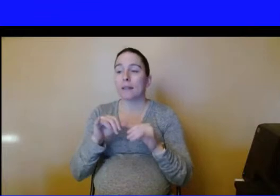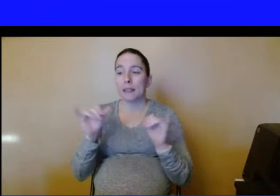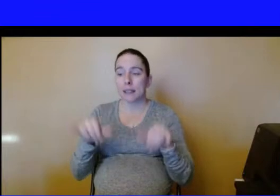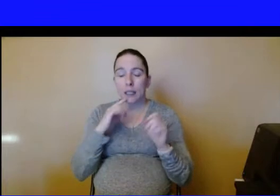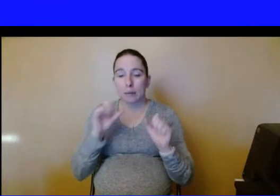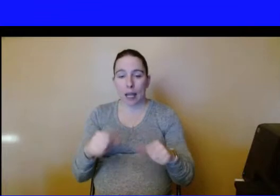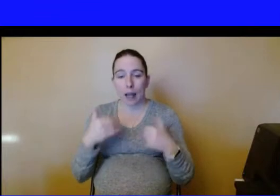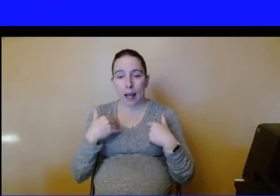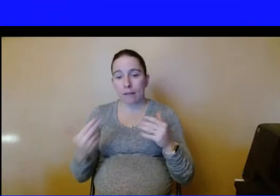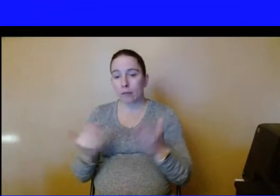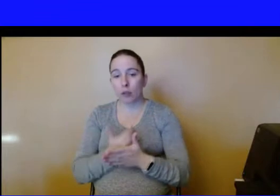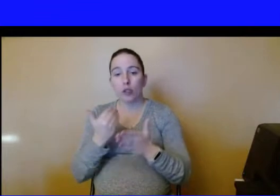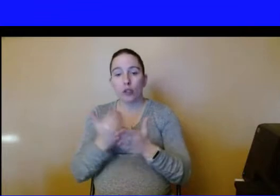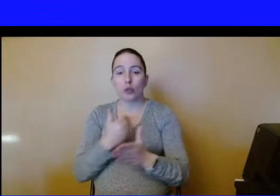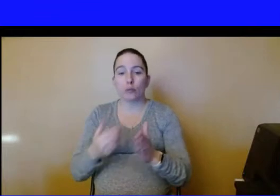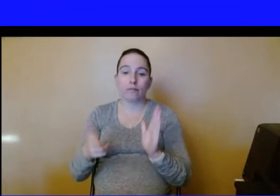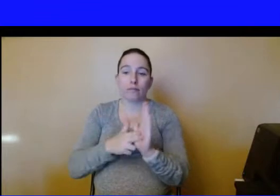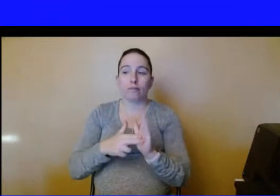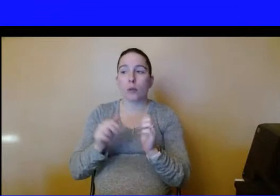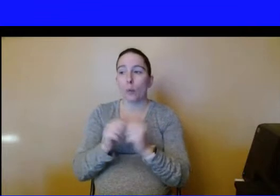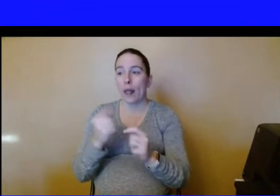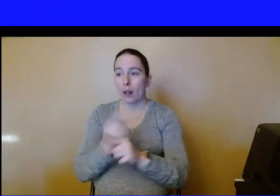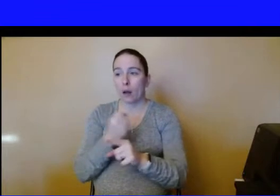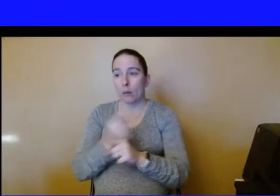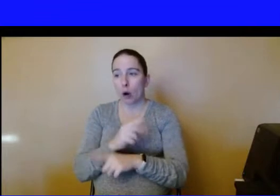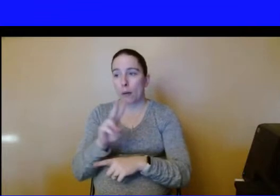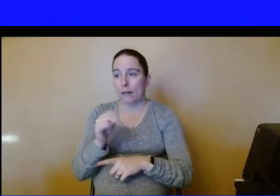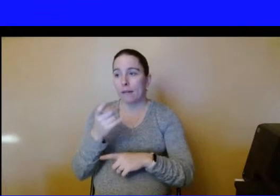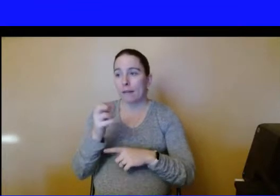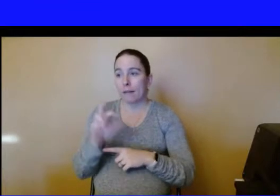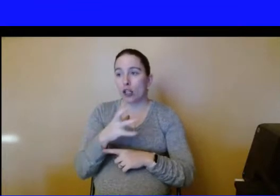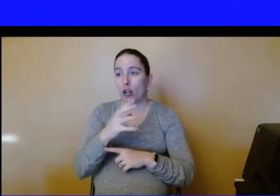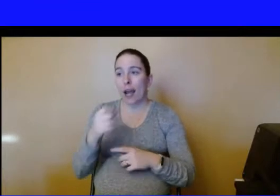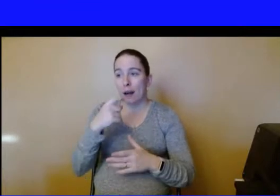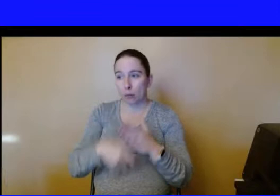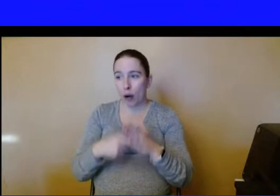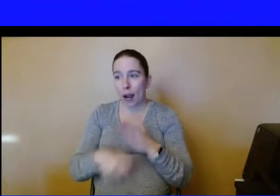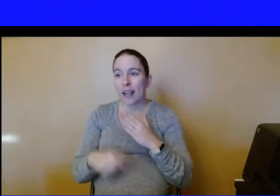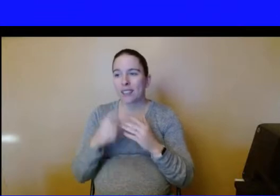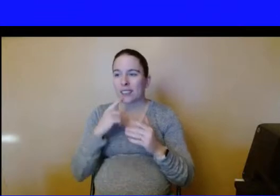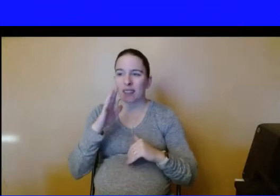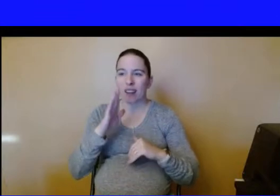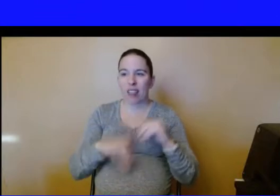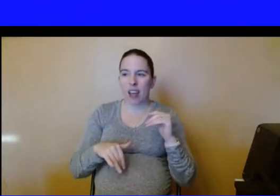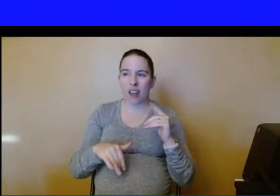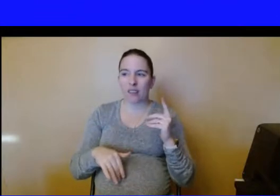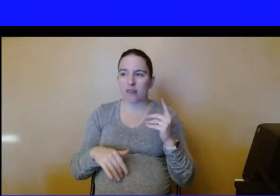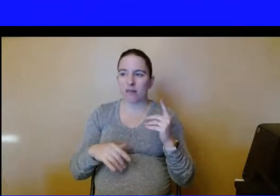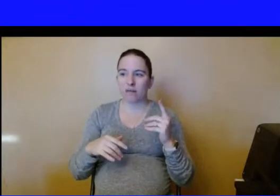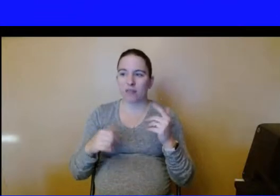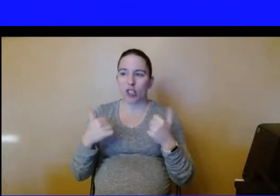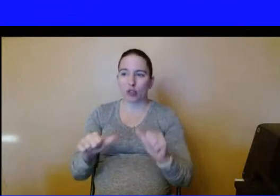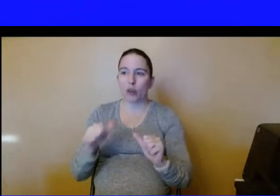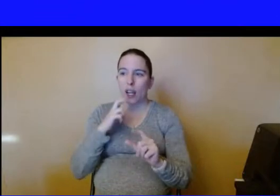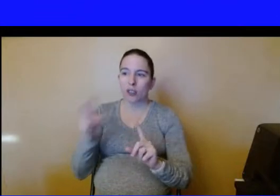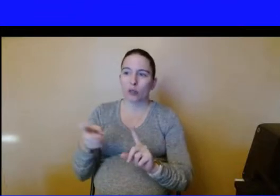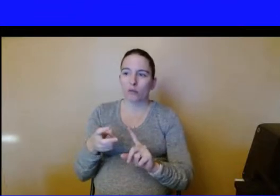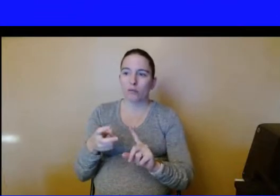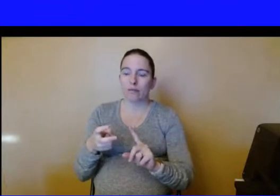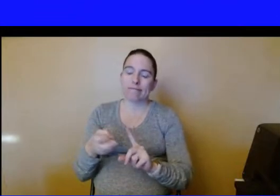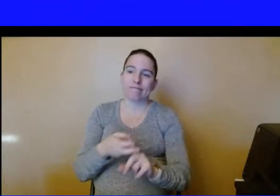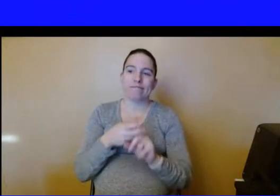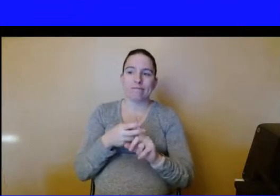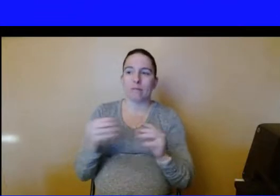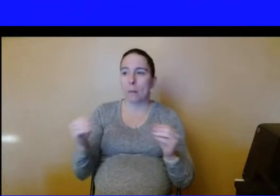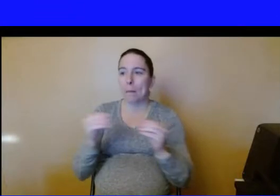them into outpatient clinical services, as well as community-based support services. Since CBC's IPA network